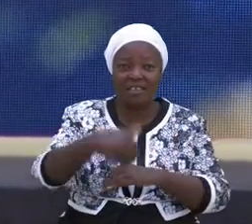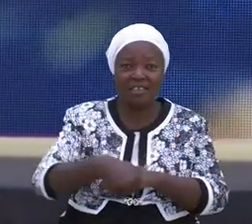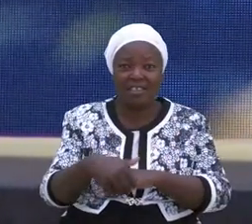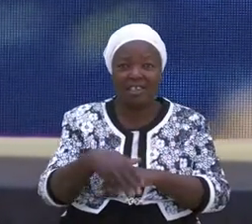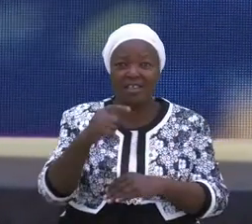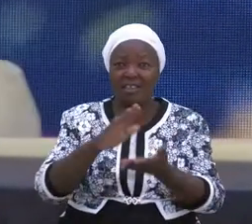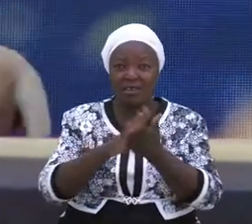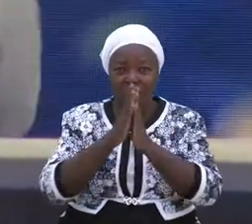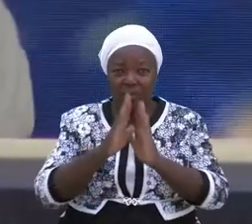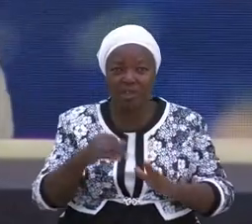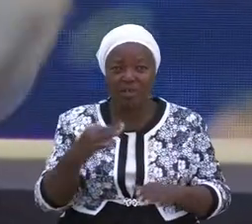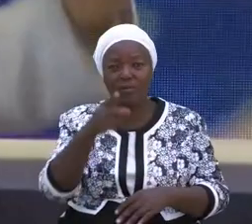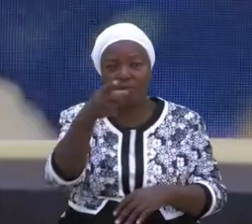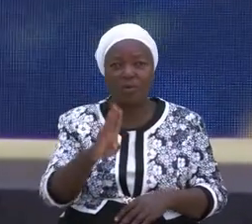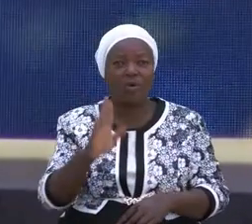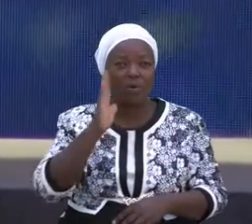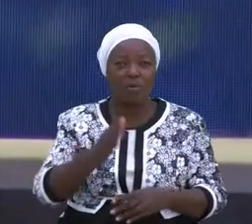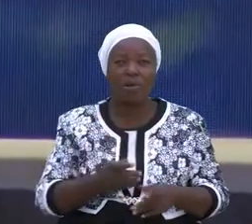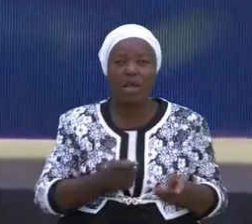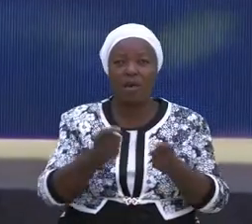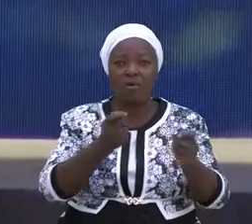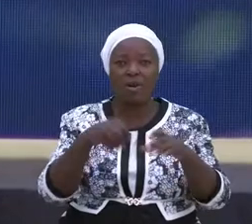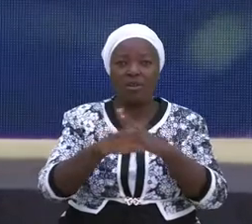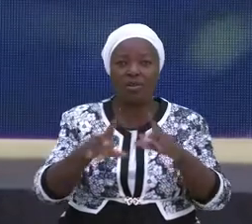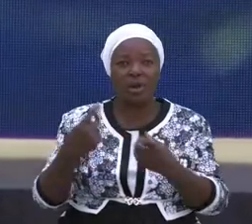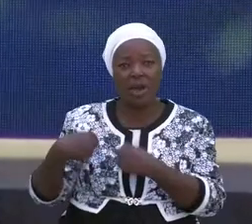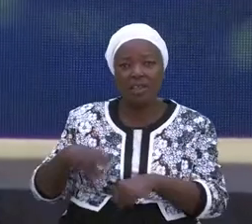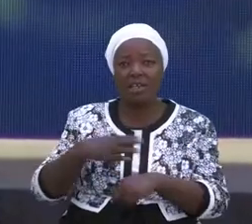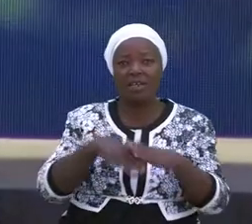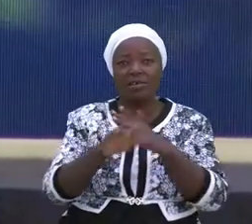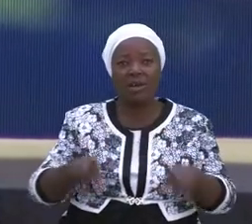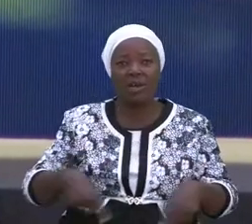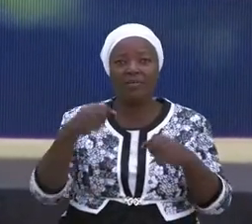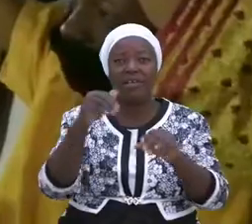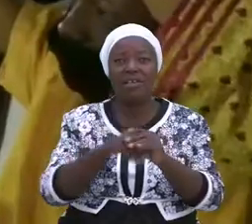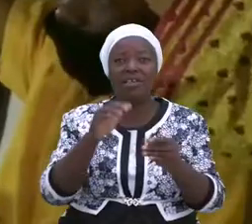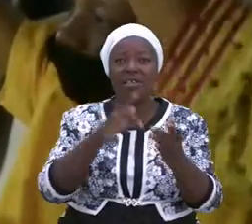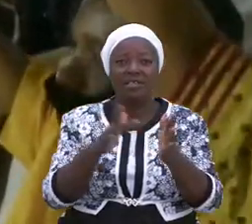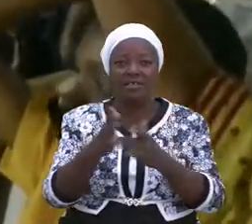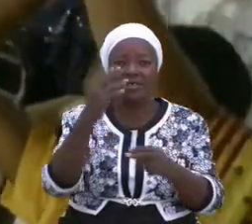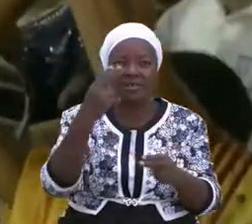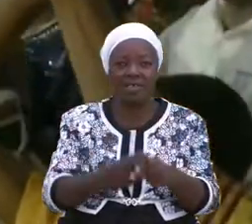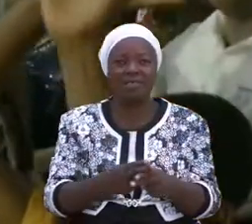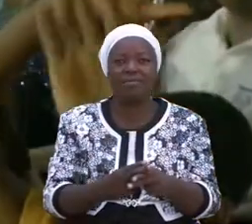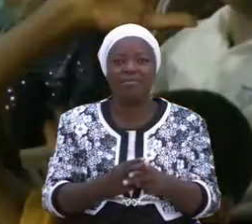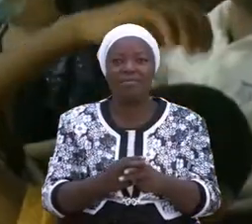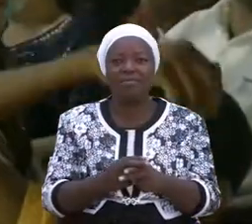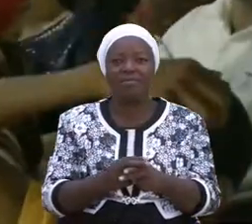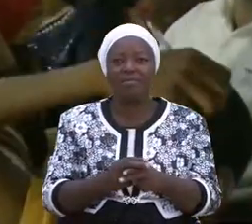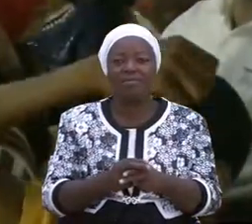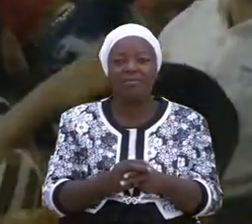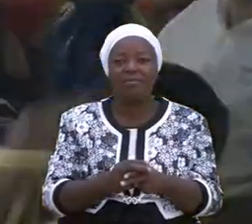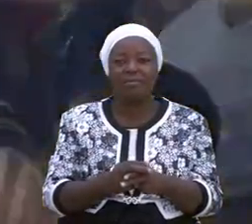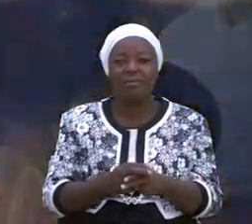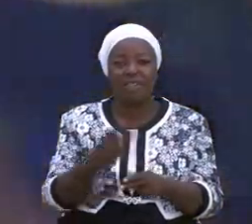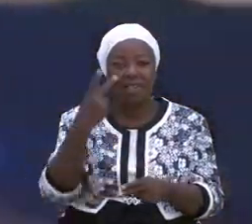peace of God will reign in your heart, in your life, in Jesus' name. Look at